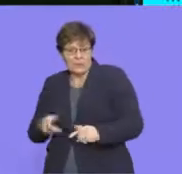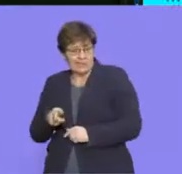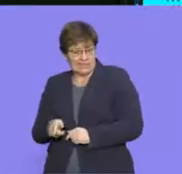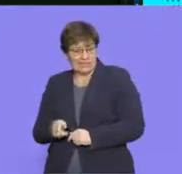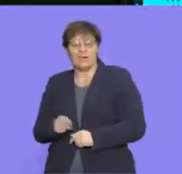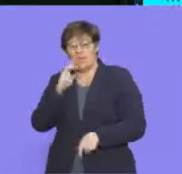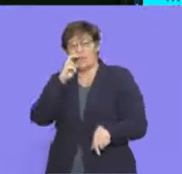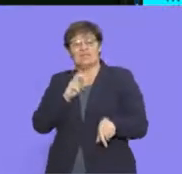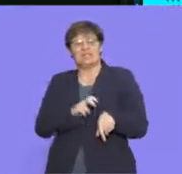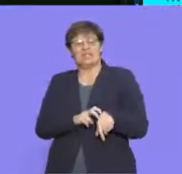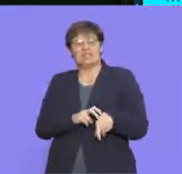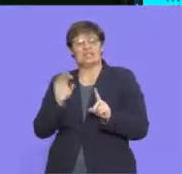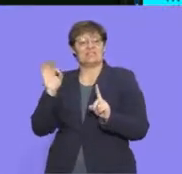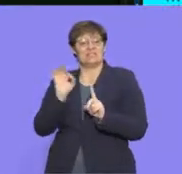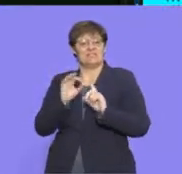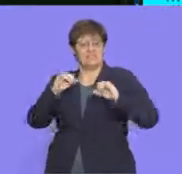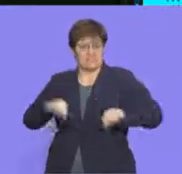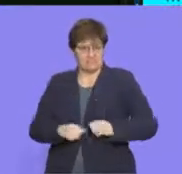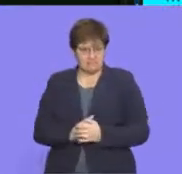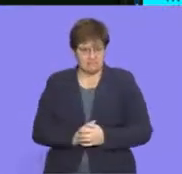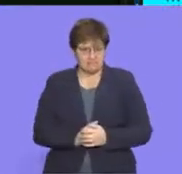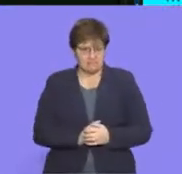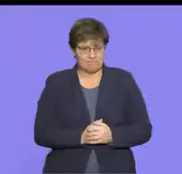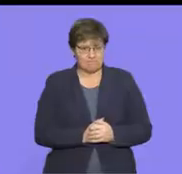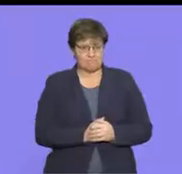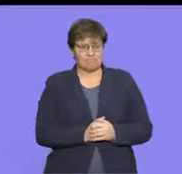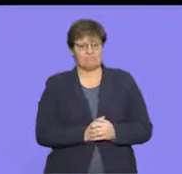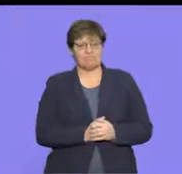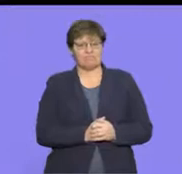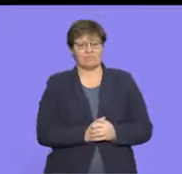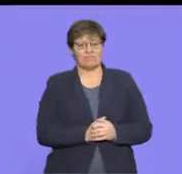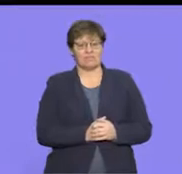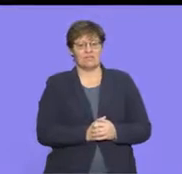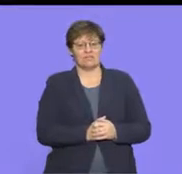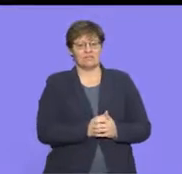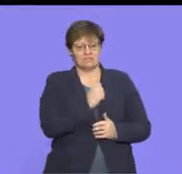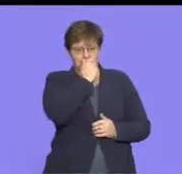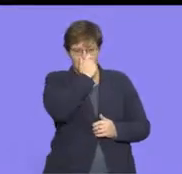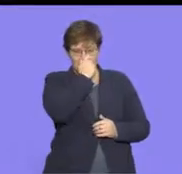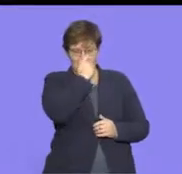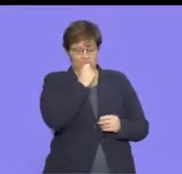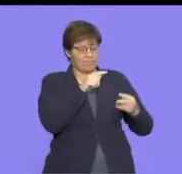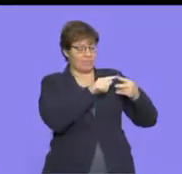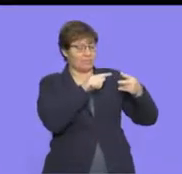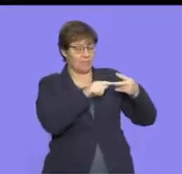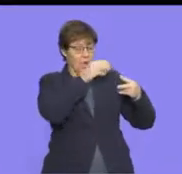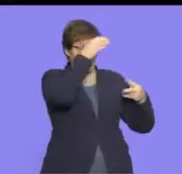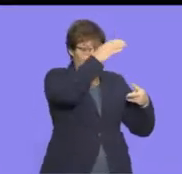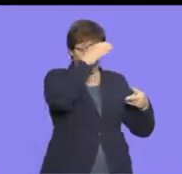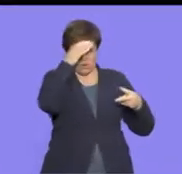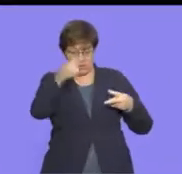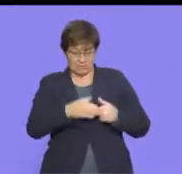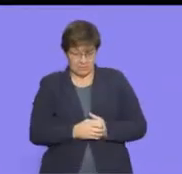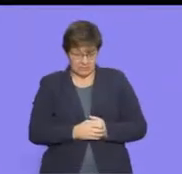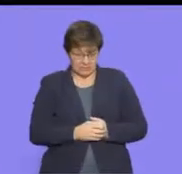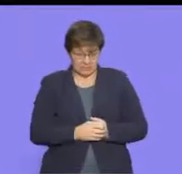we are going to need to have a specific system. Now, I want you to have a look at two concepts